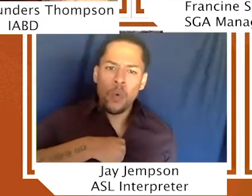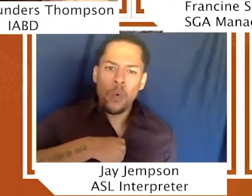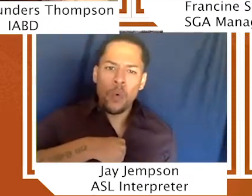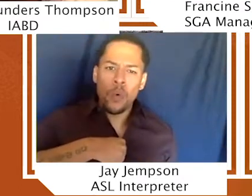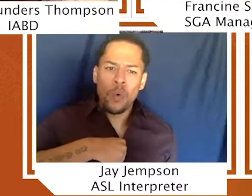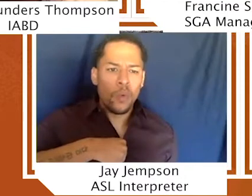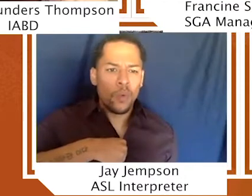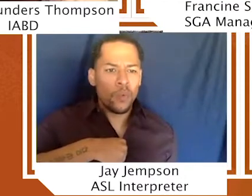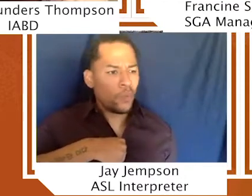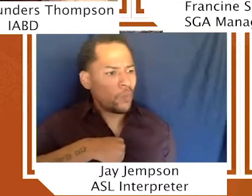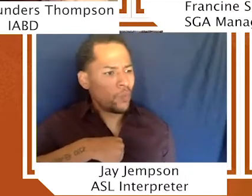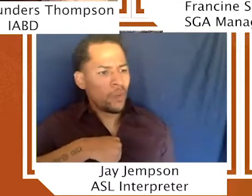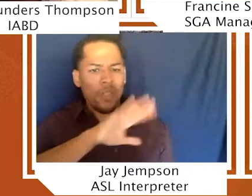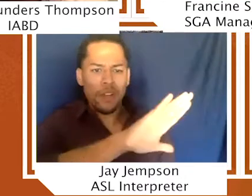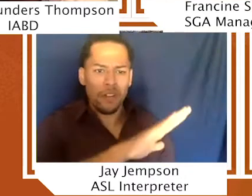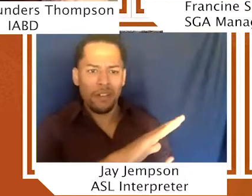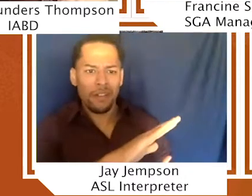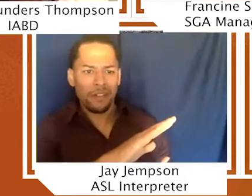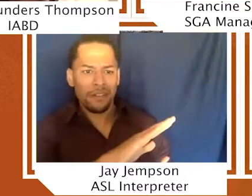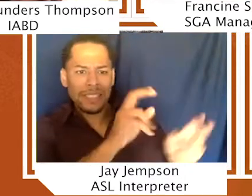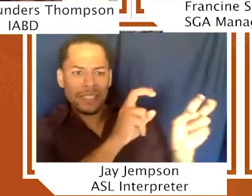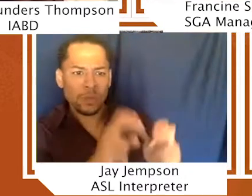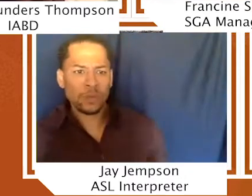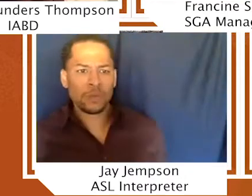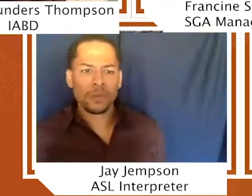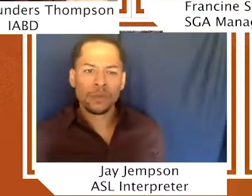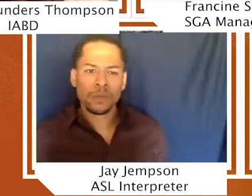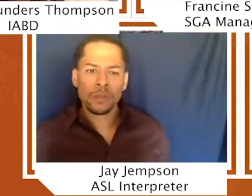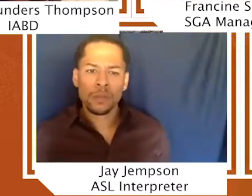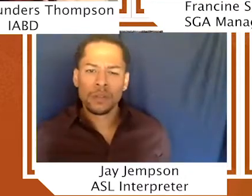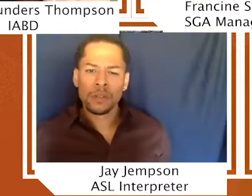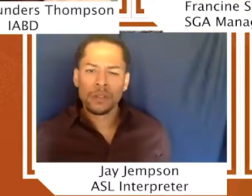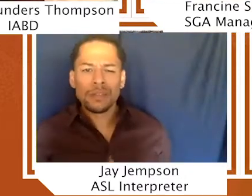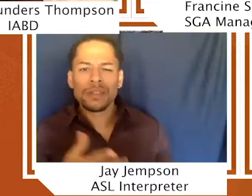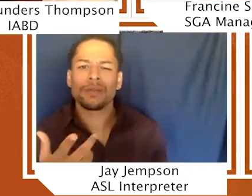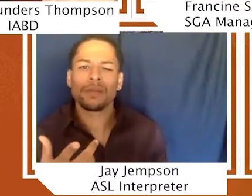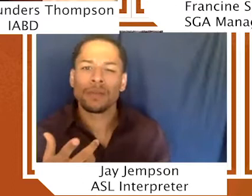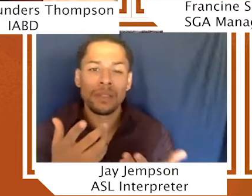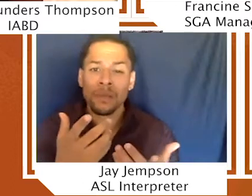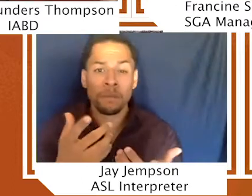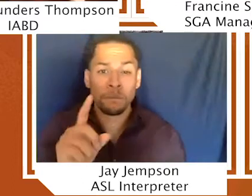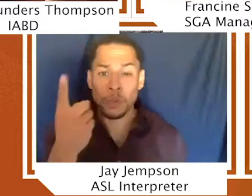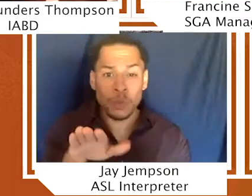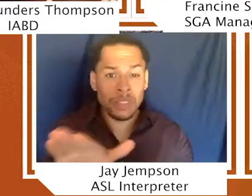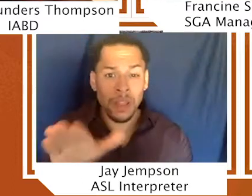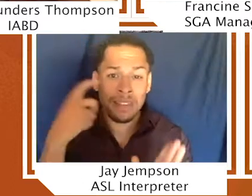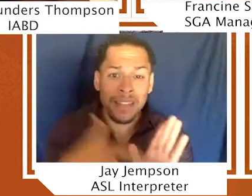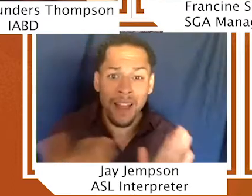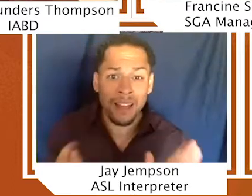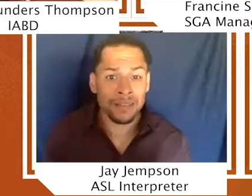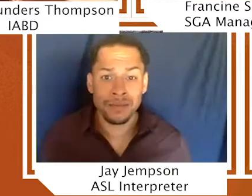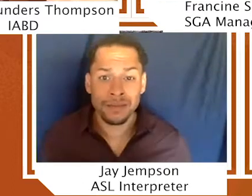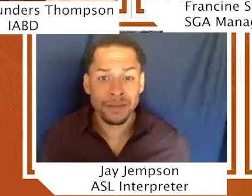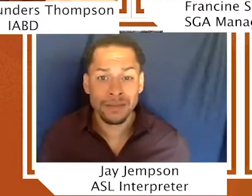you know, work it out, just acknowledge it, you know, just acknowledge it and say,